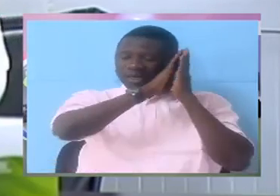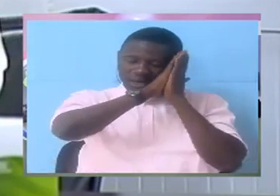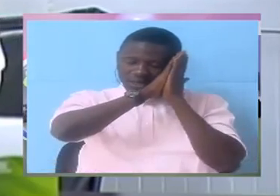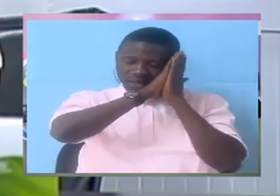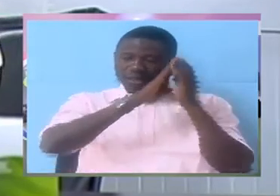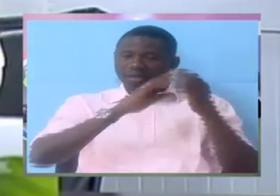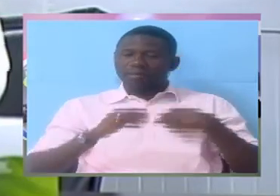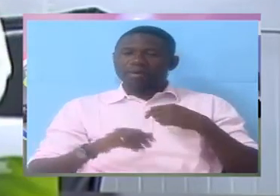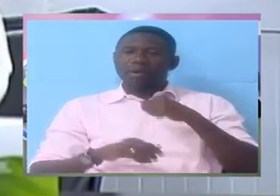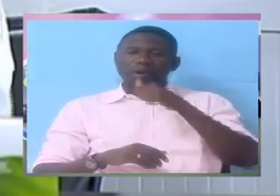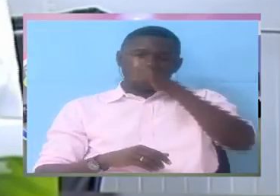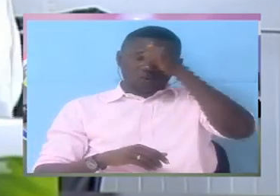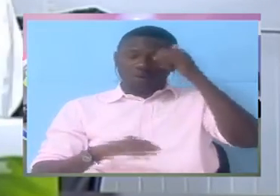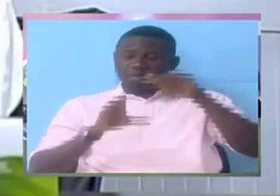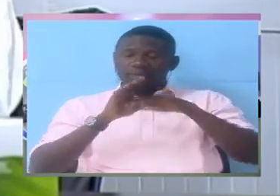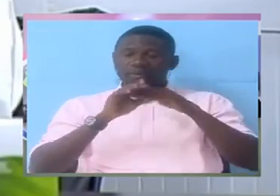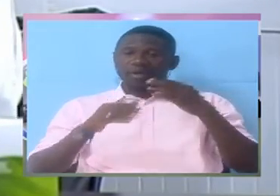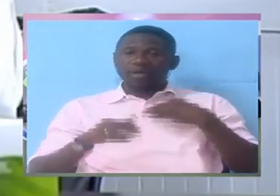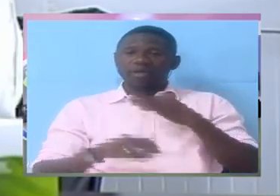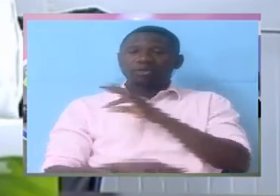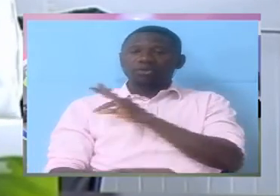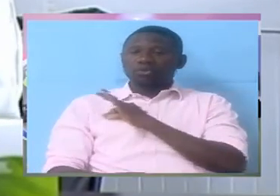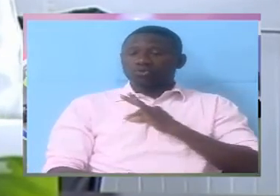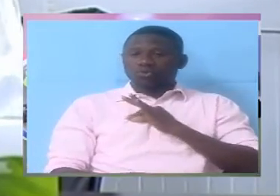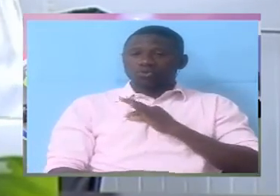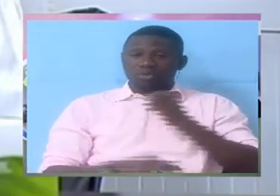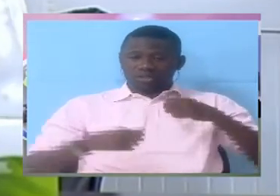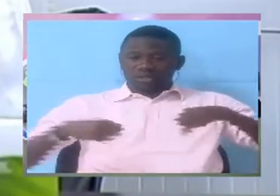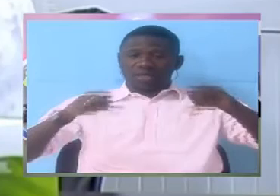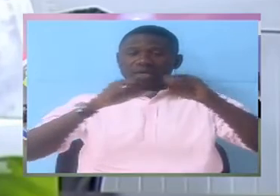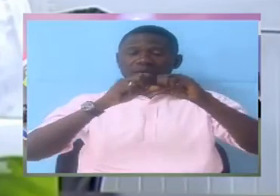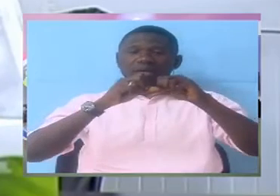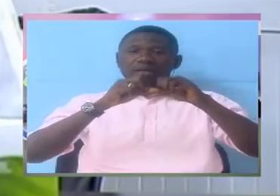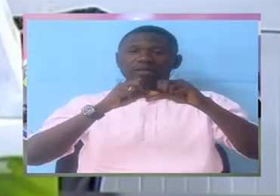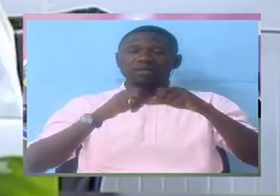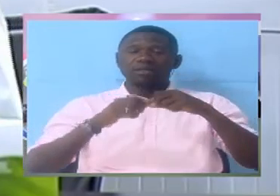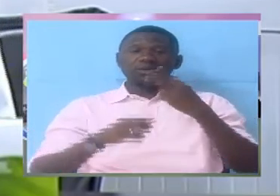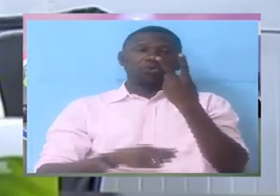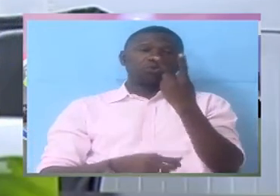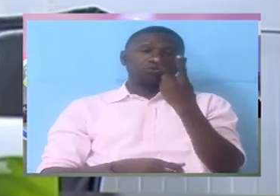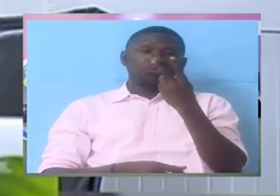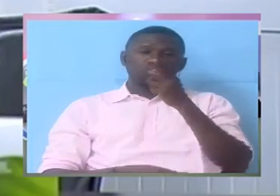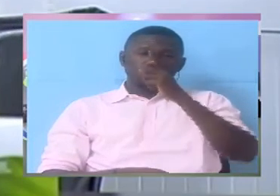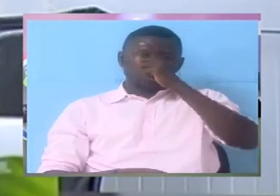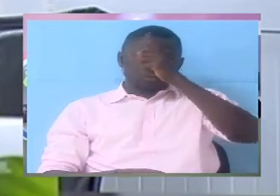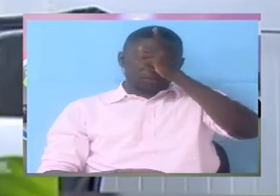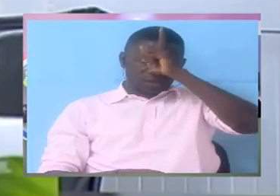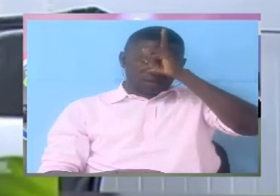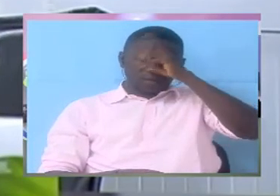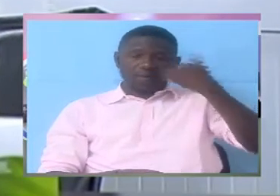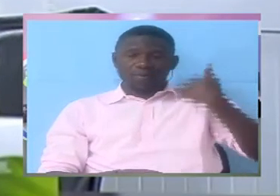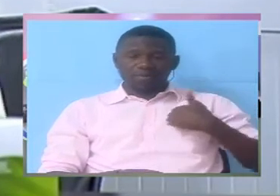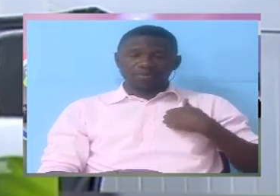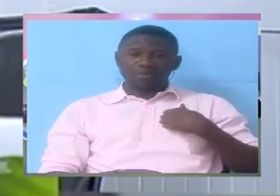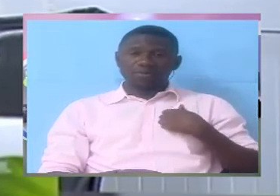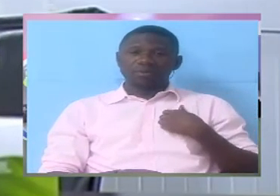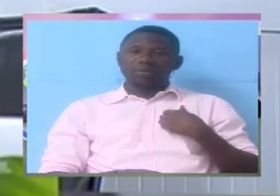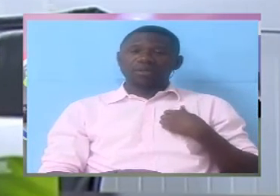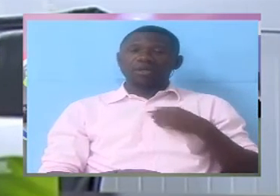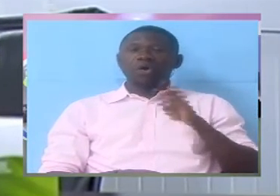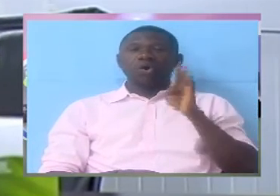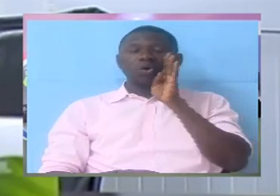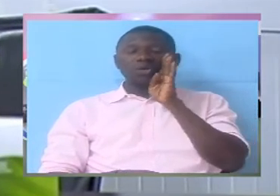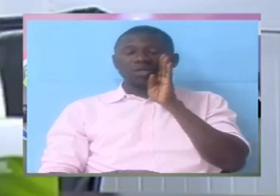arrested these two Germans, room 15 and 16, Senegambia Beach Hotel.